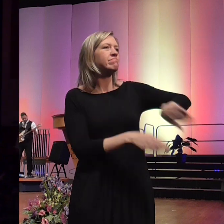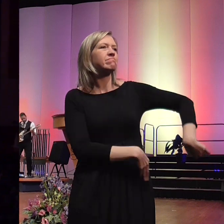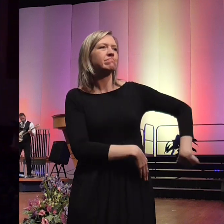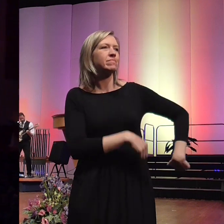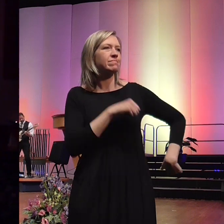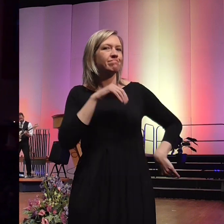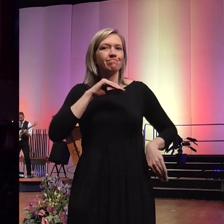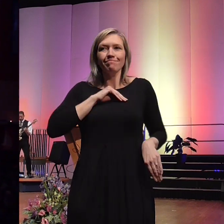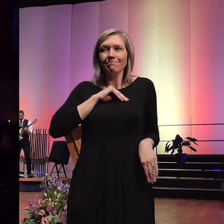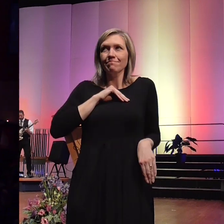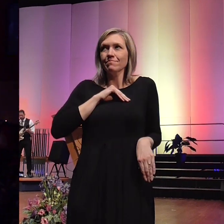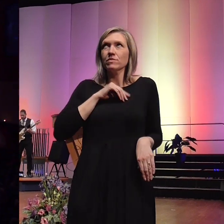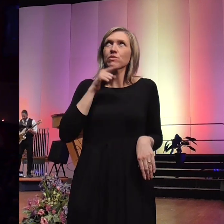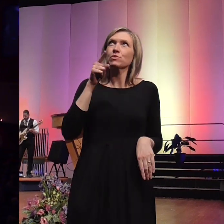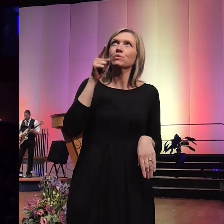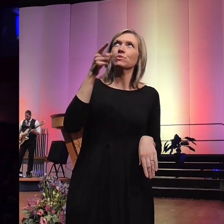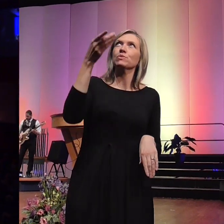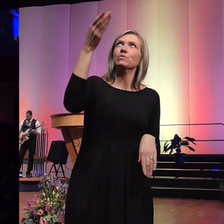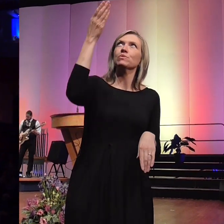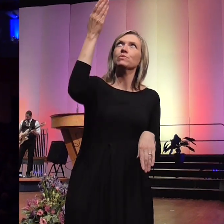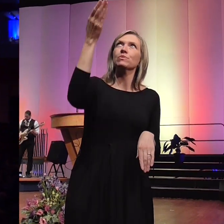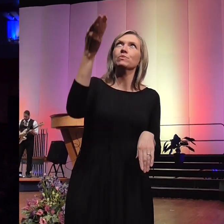need. You are